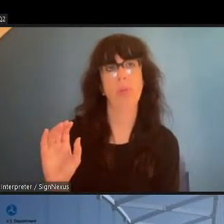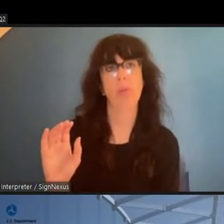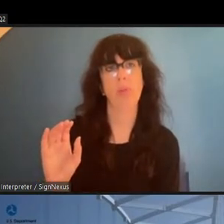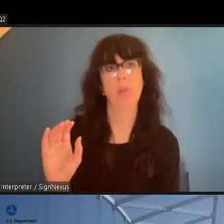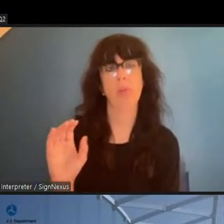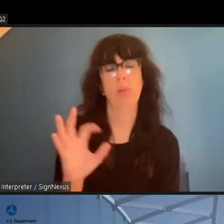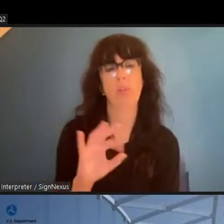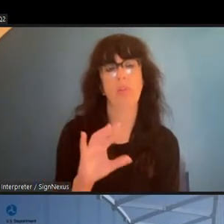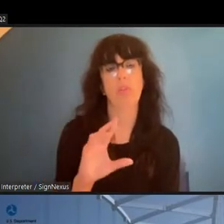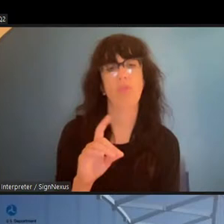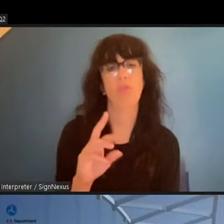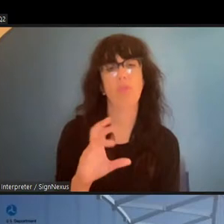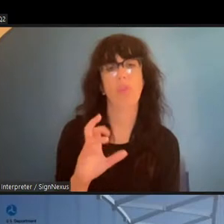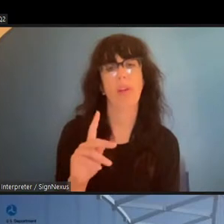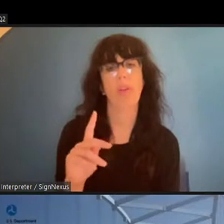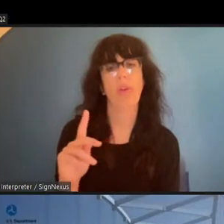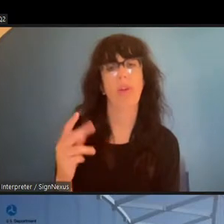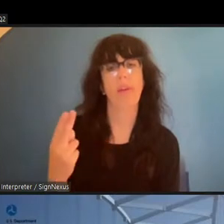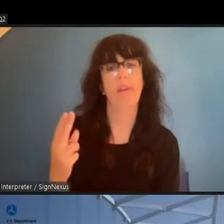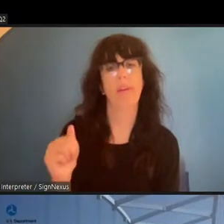frederick cuvassier